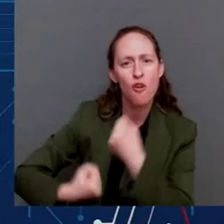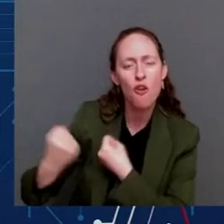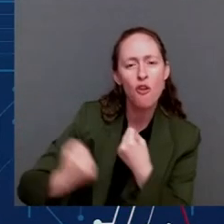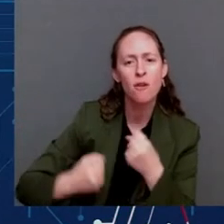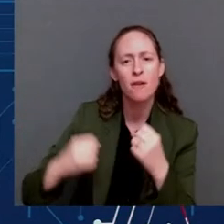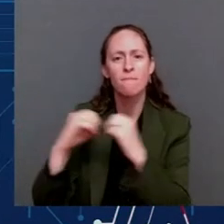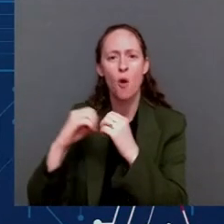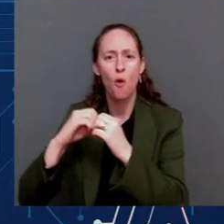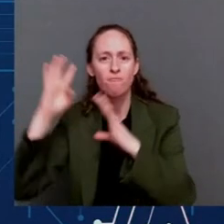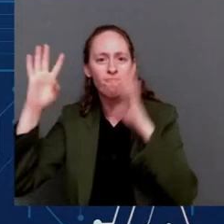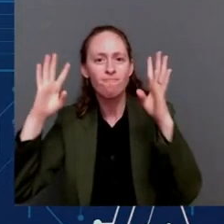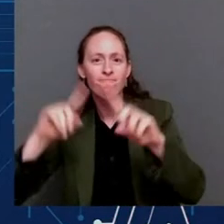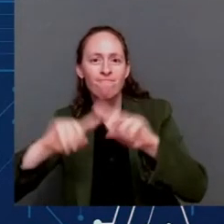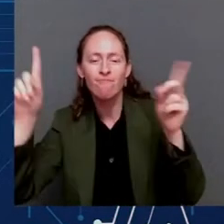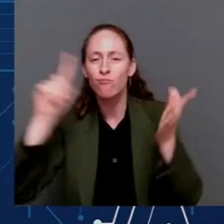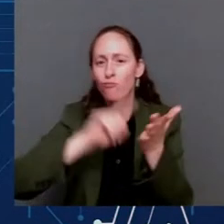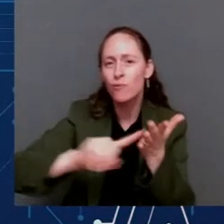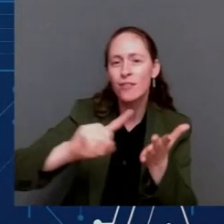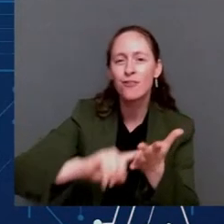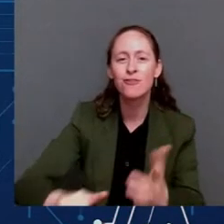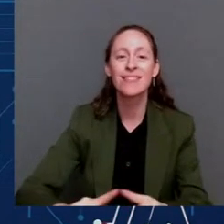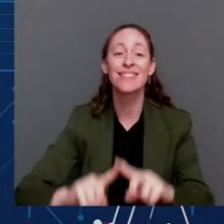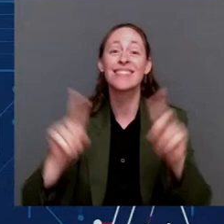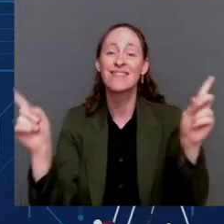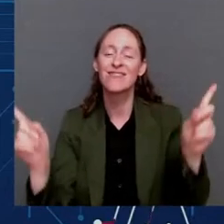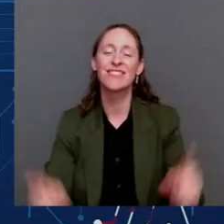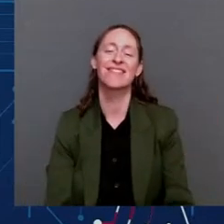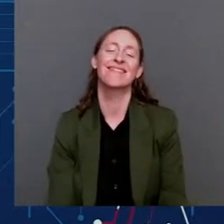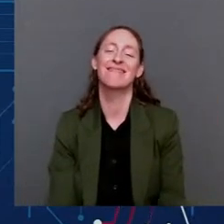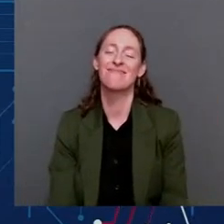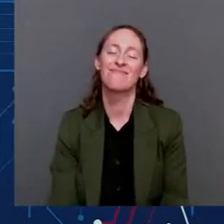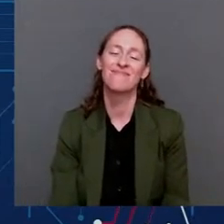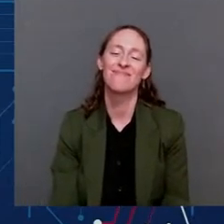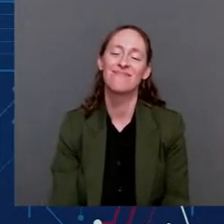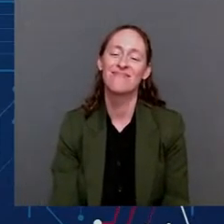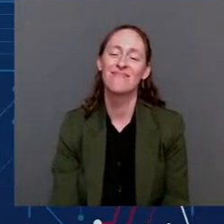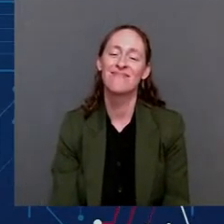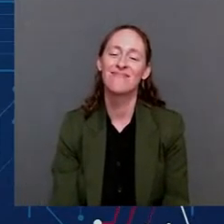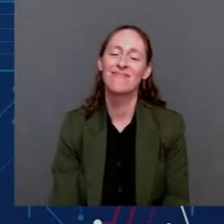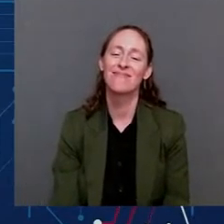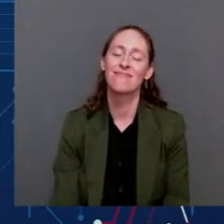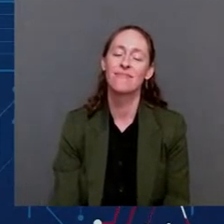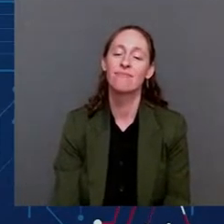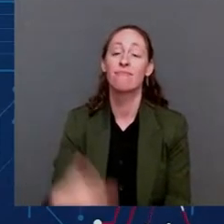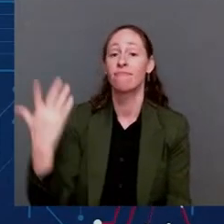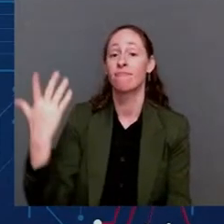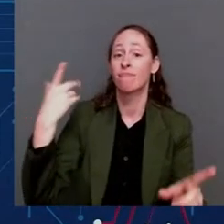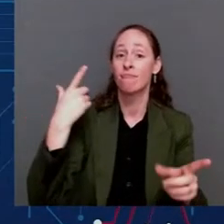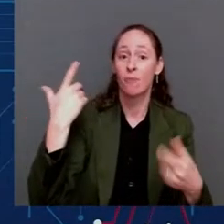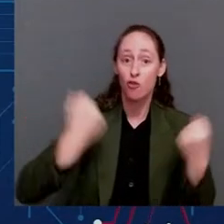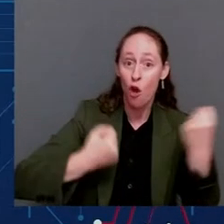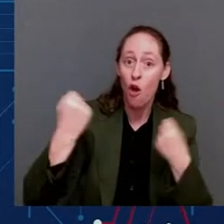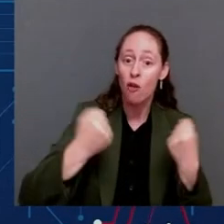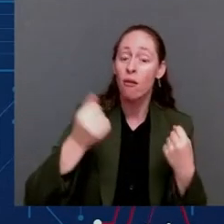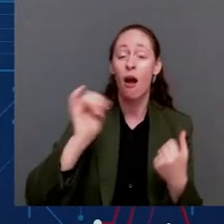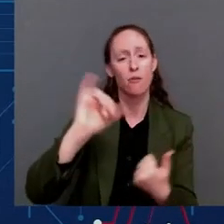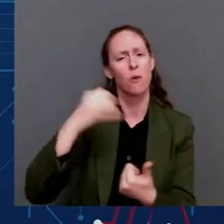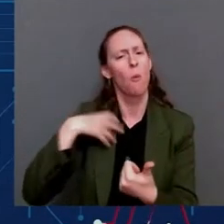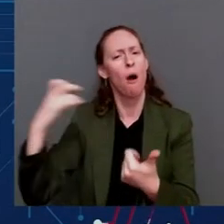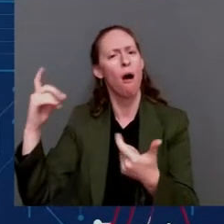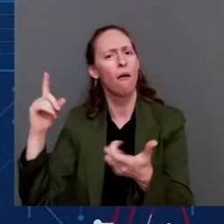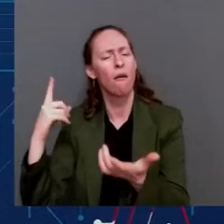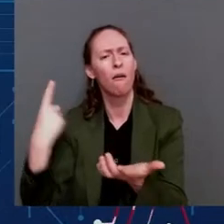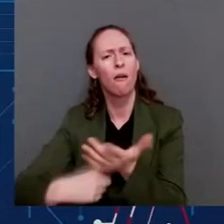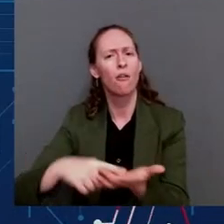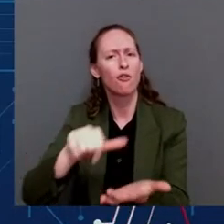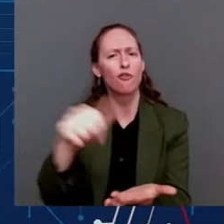these auto investments, Hemlock Semiconductor, a leading provider of high purity polysilicon for the electronic